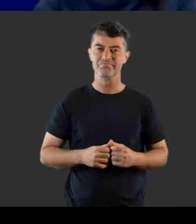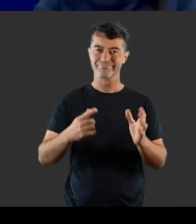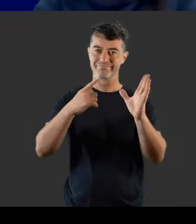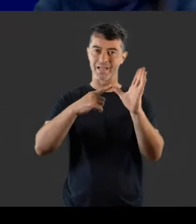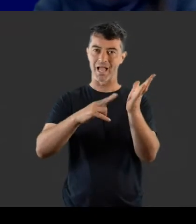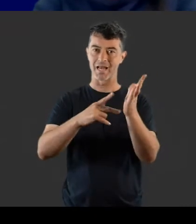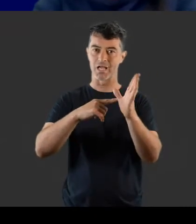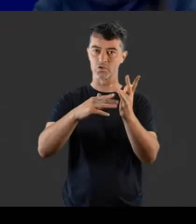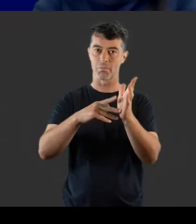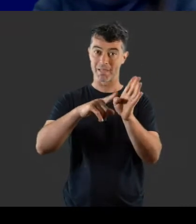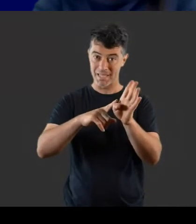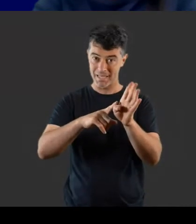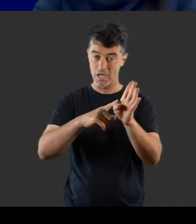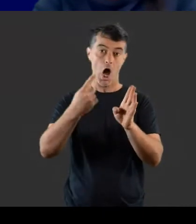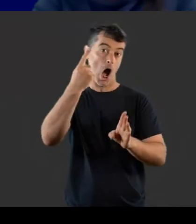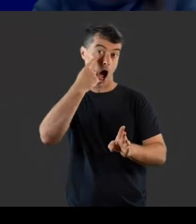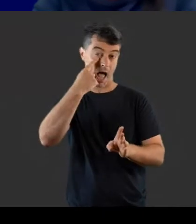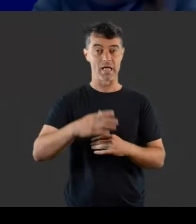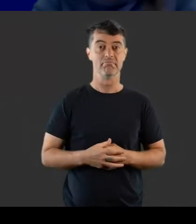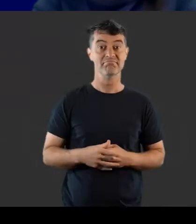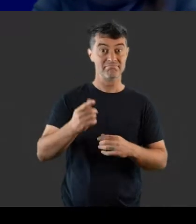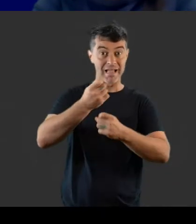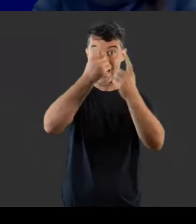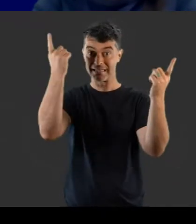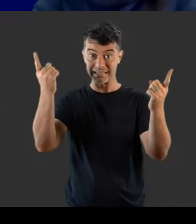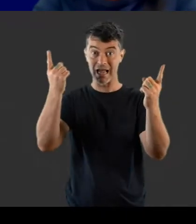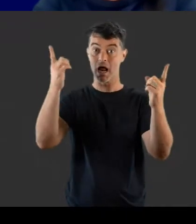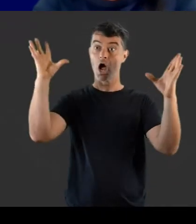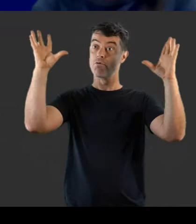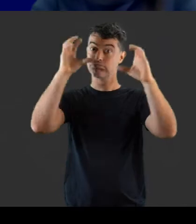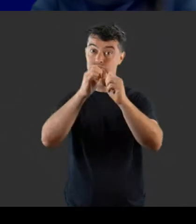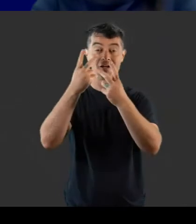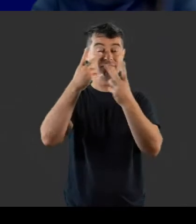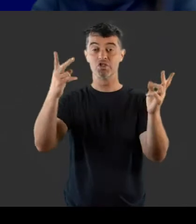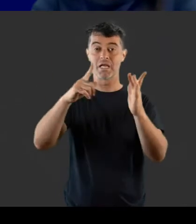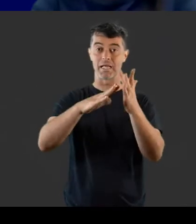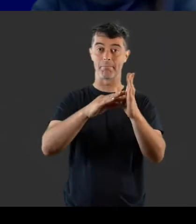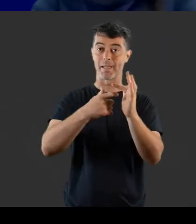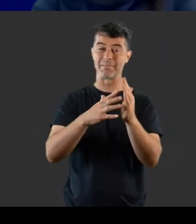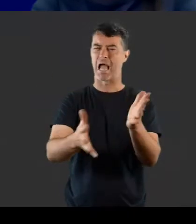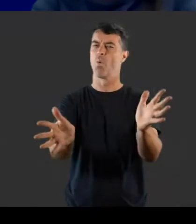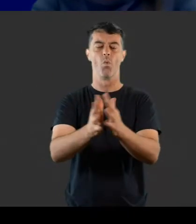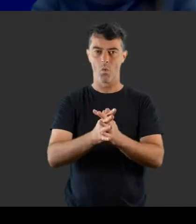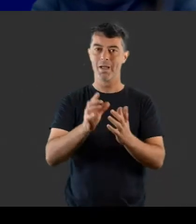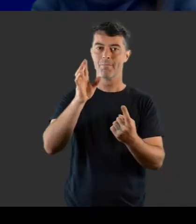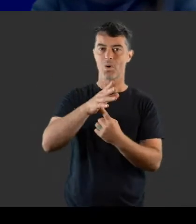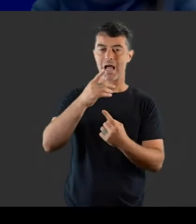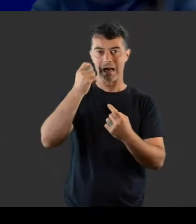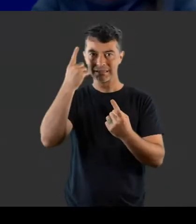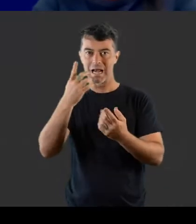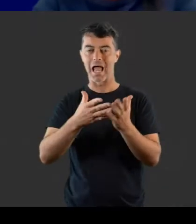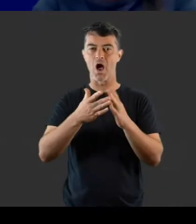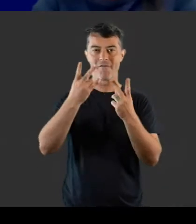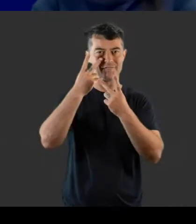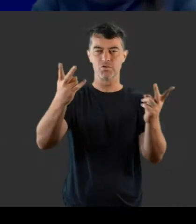Anatomy of the eye. To understand how vision impairment occurs, it is important to first understand how the